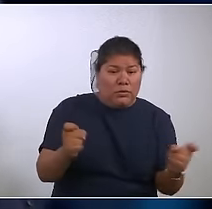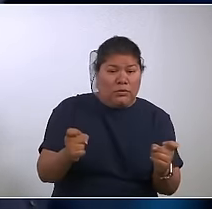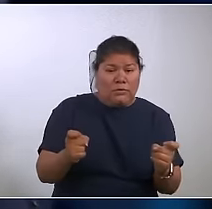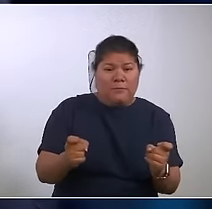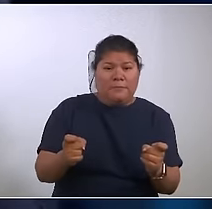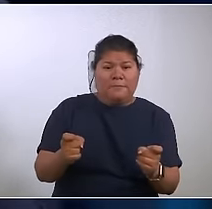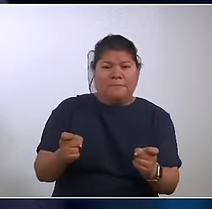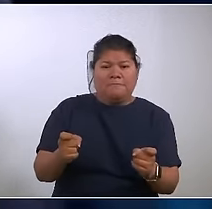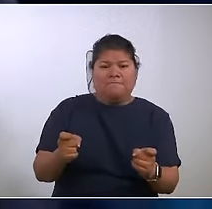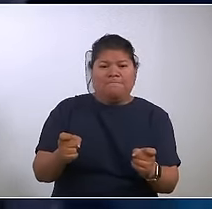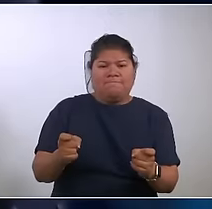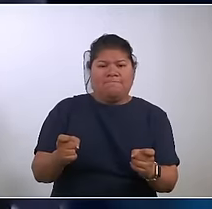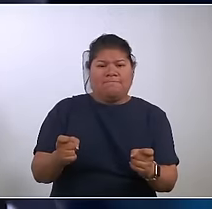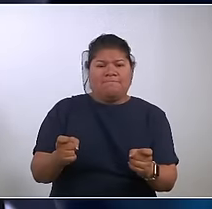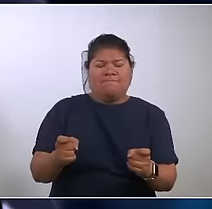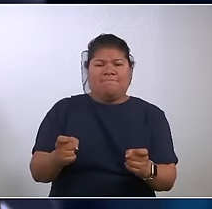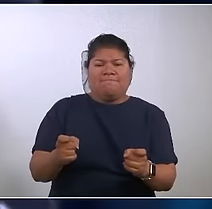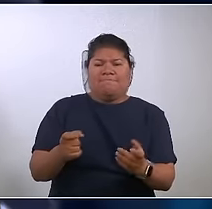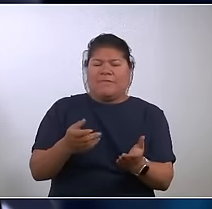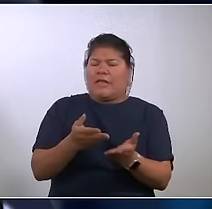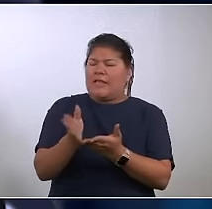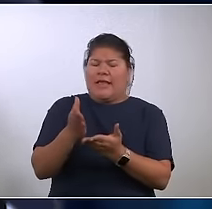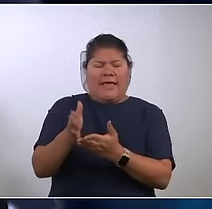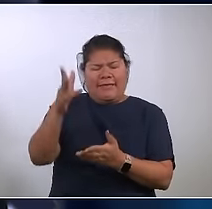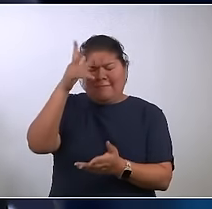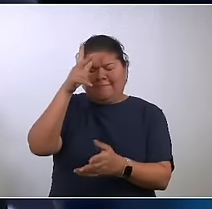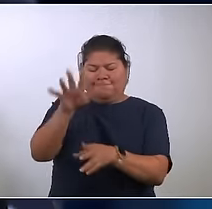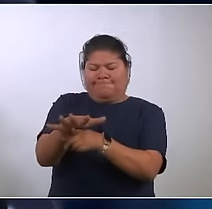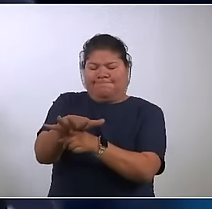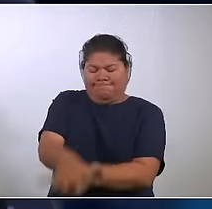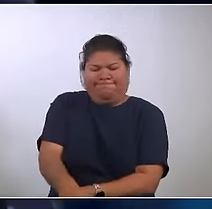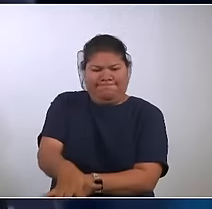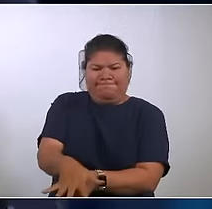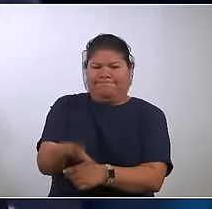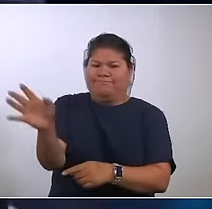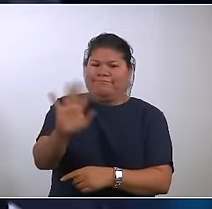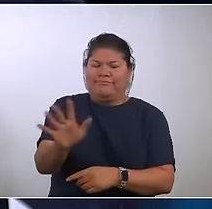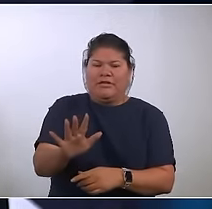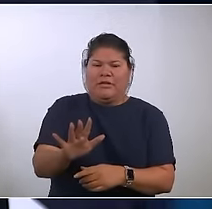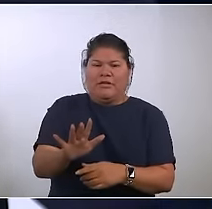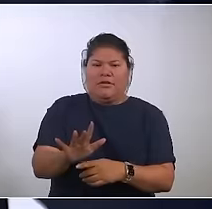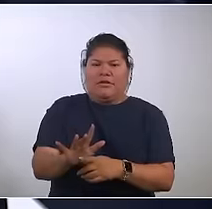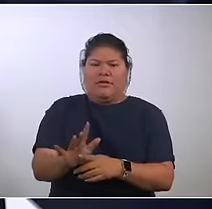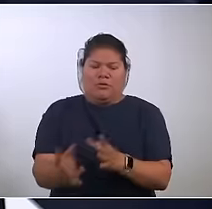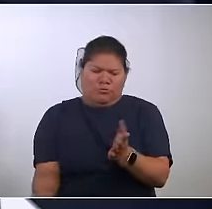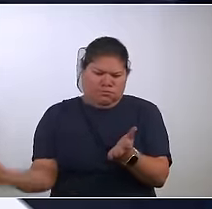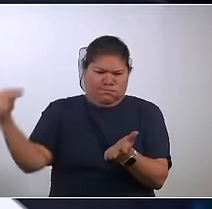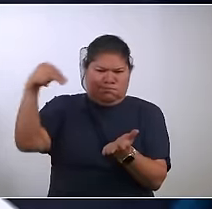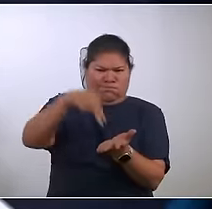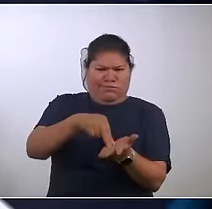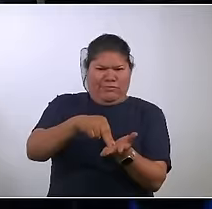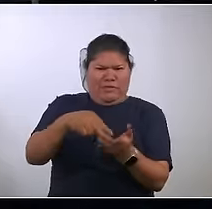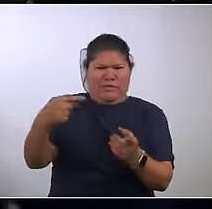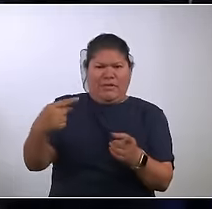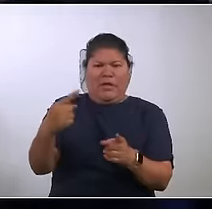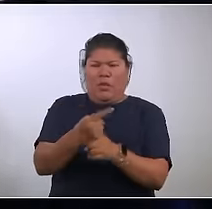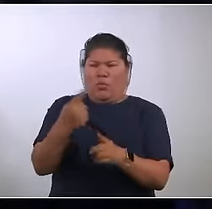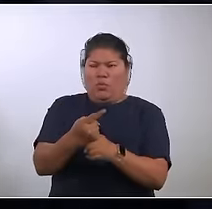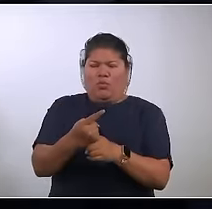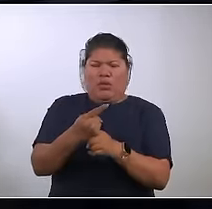ha pecado, you have not let the devil keep you down. No ha permitido al enemigo que lo mantenga abajo. Back up se like ha the